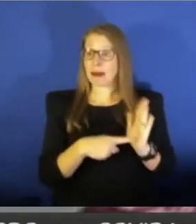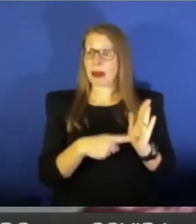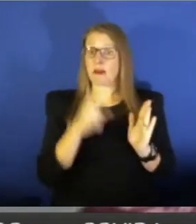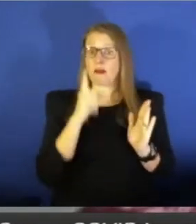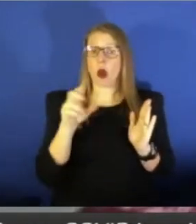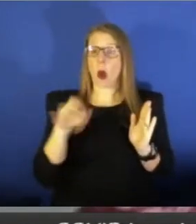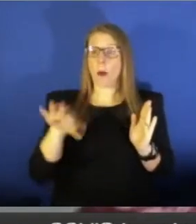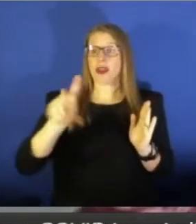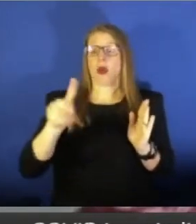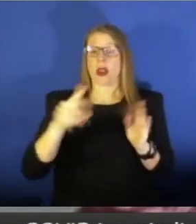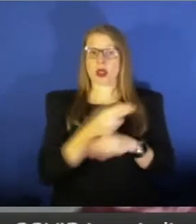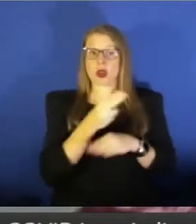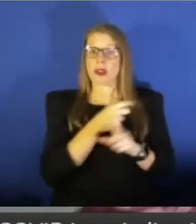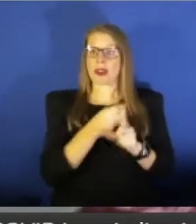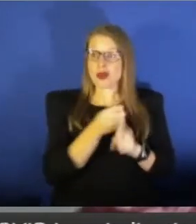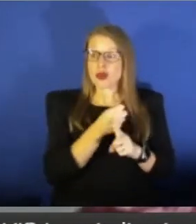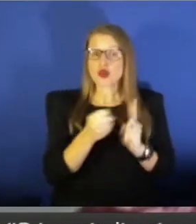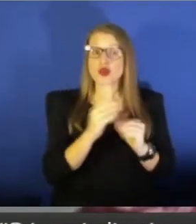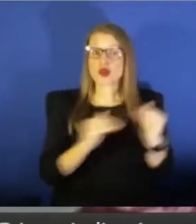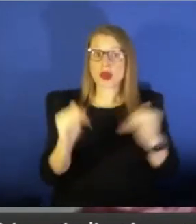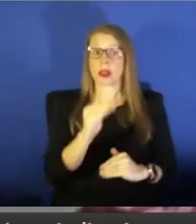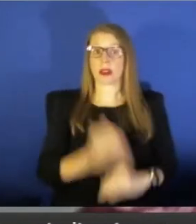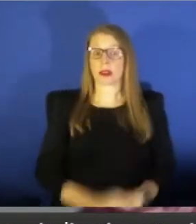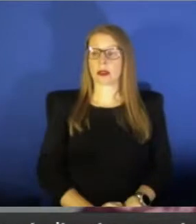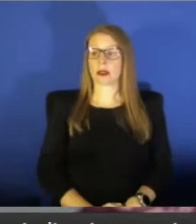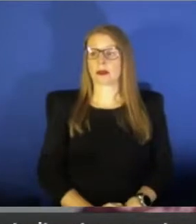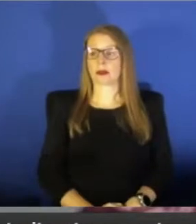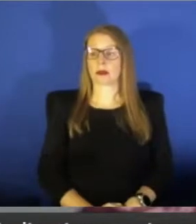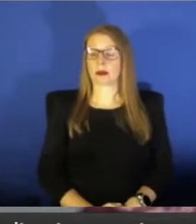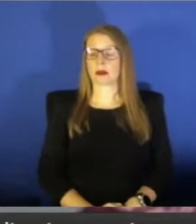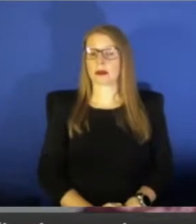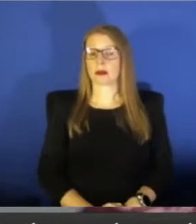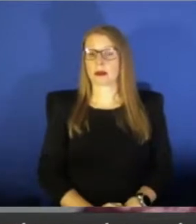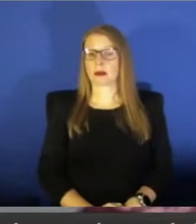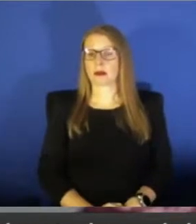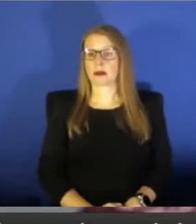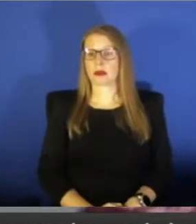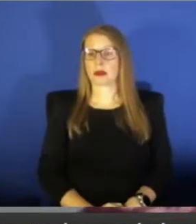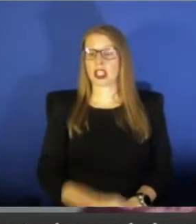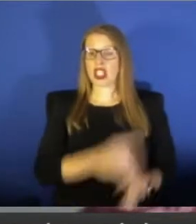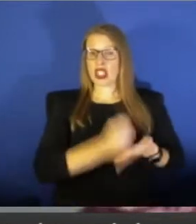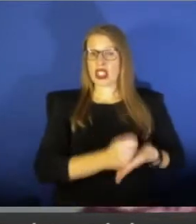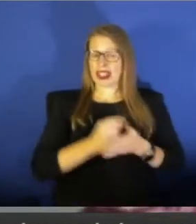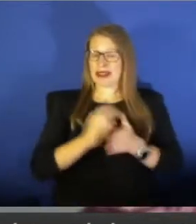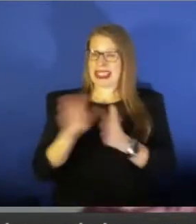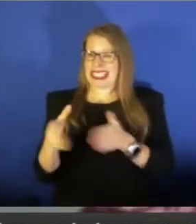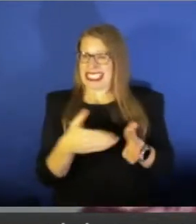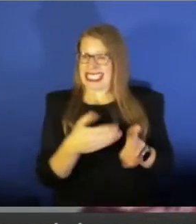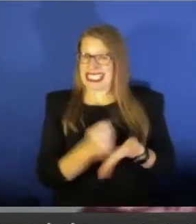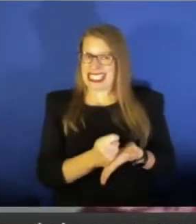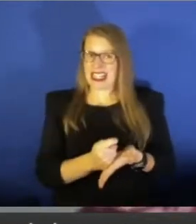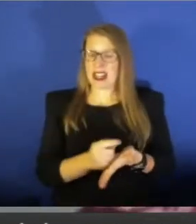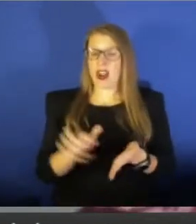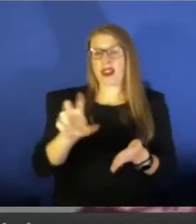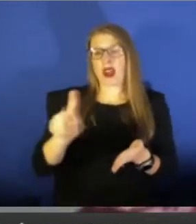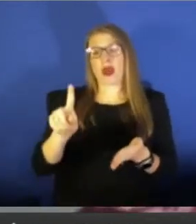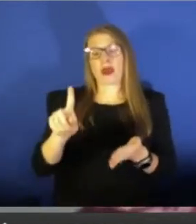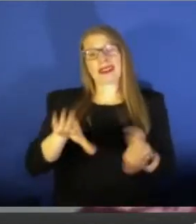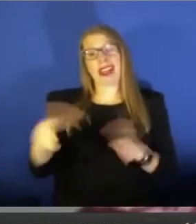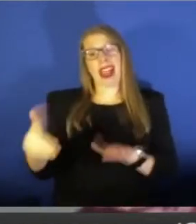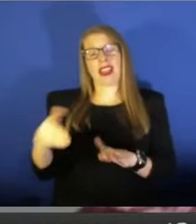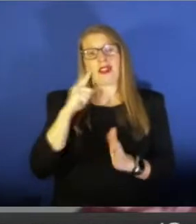are higher. Yes. The age group is changing. Age group is a little younger. I think the community's response is getting much better, looking at great action